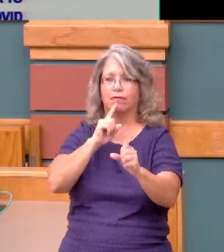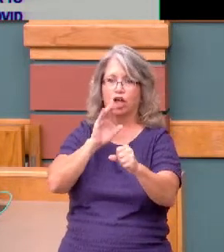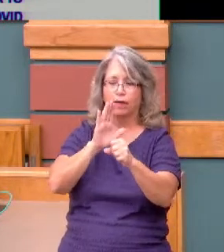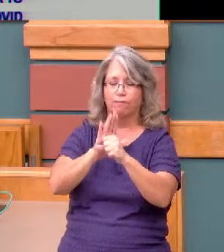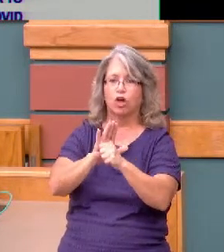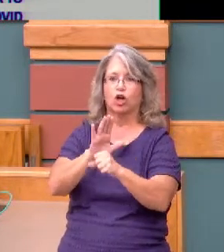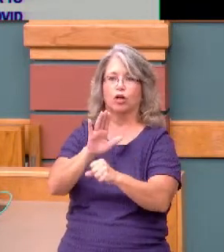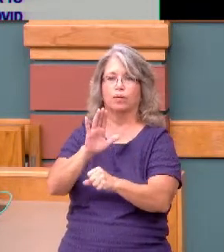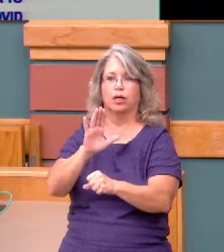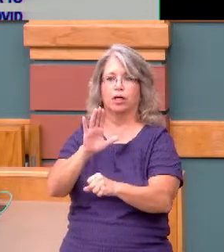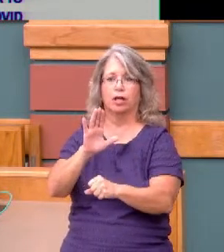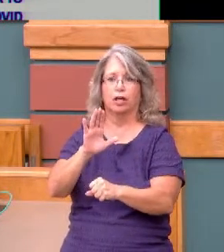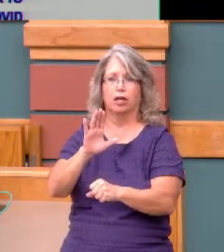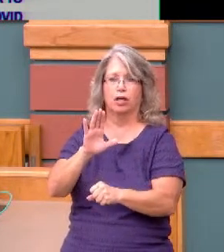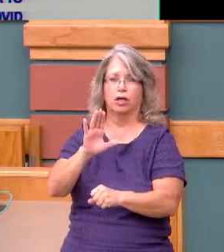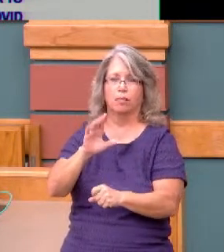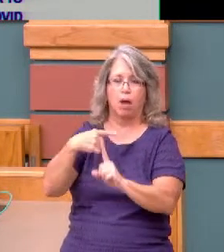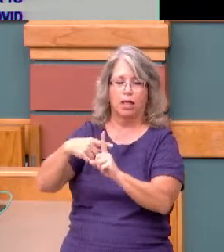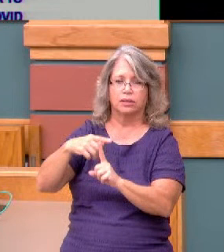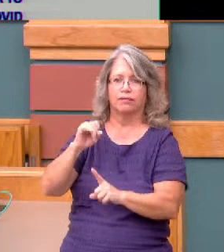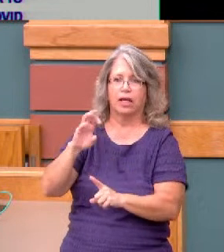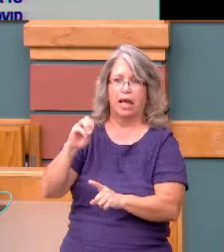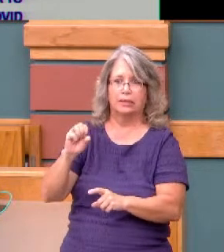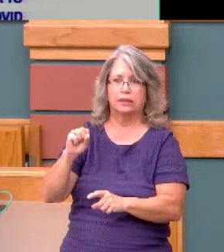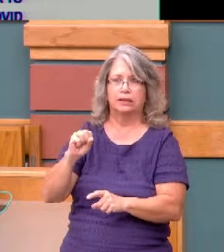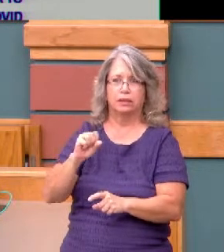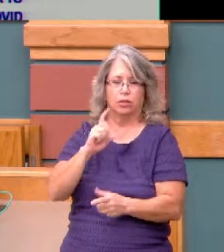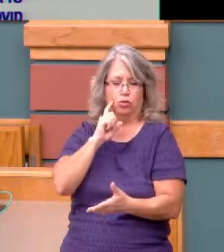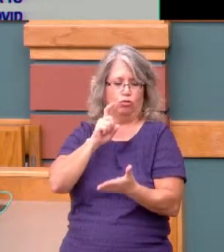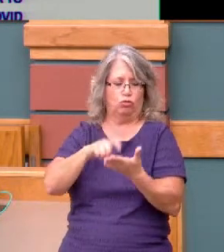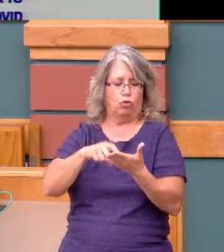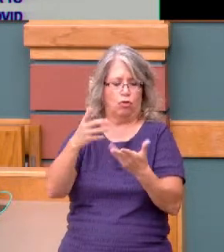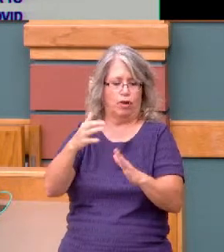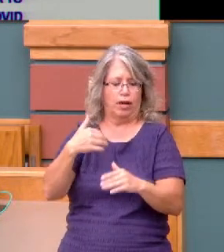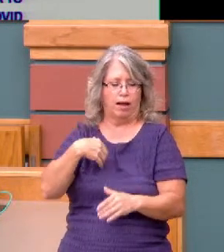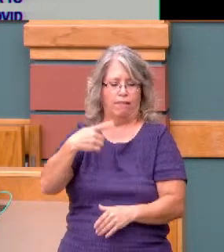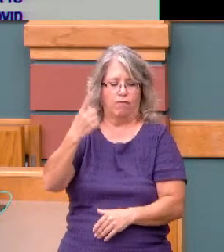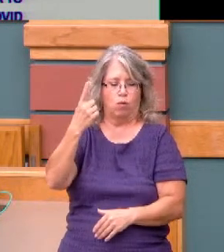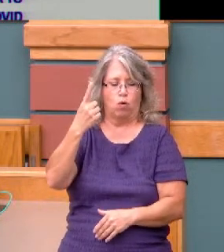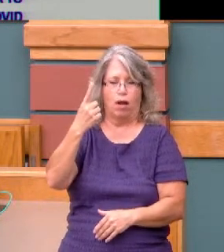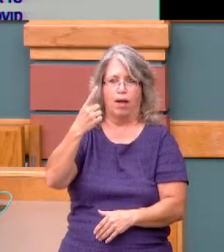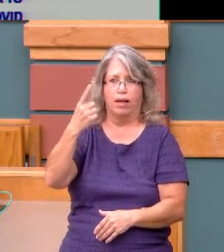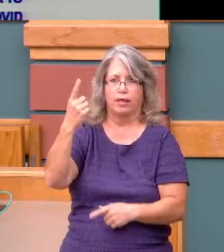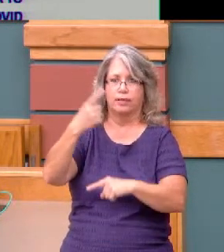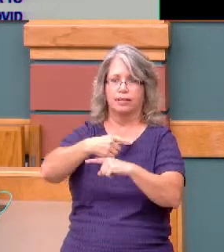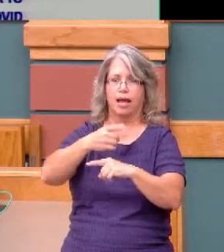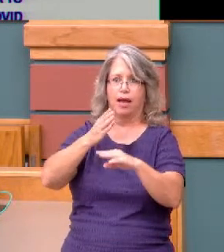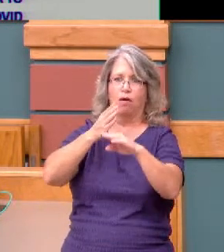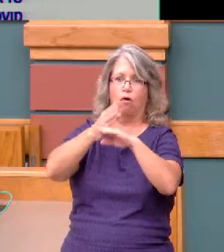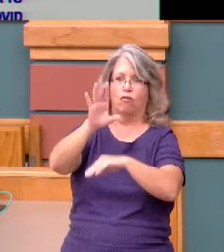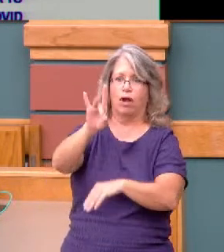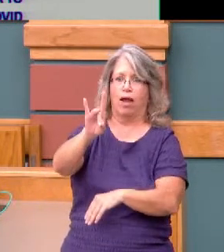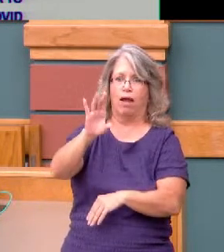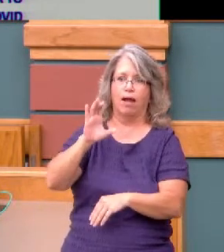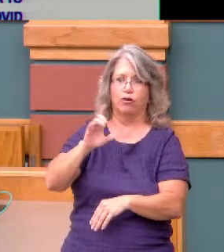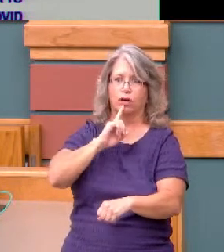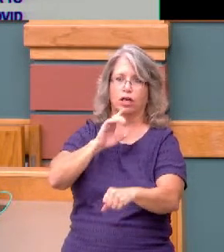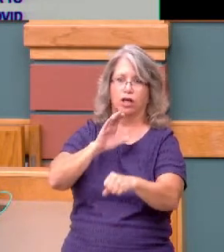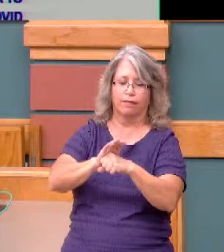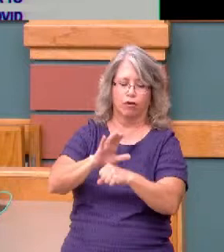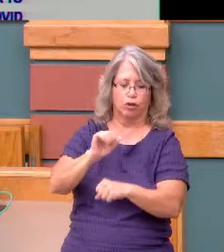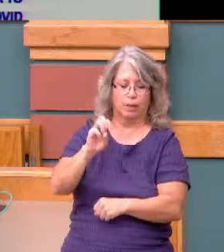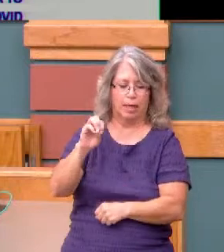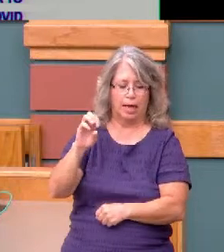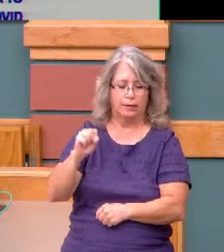day. And you can see we've already had one remarkably high day of over 800 confirmed cases, and